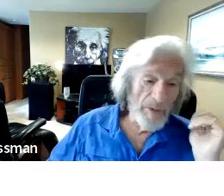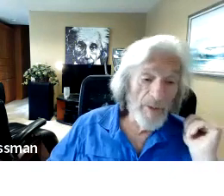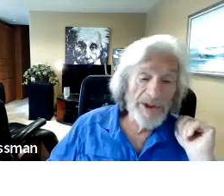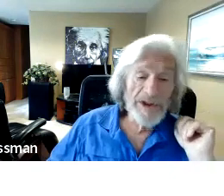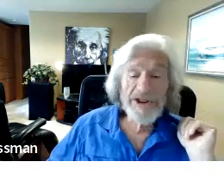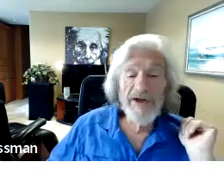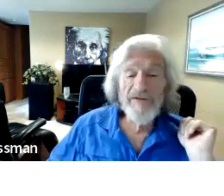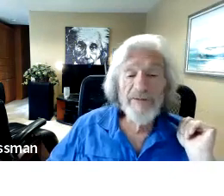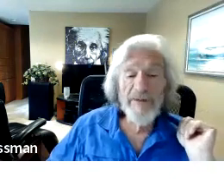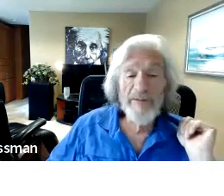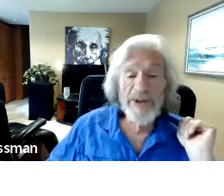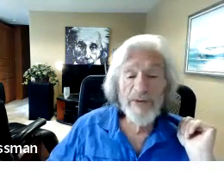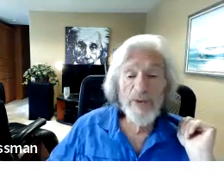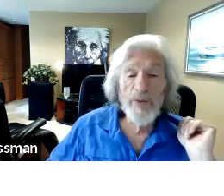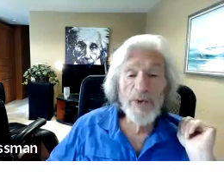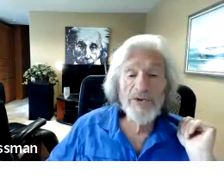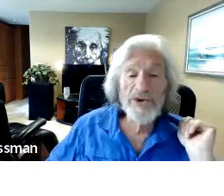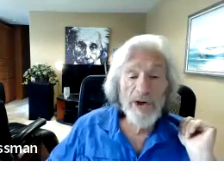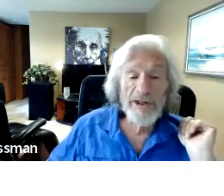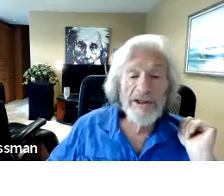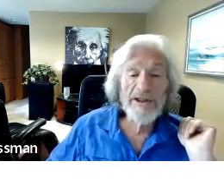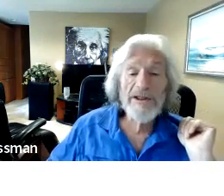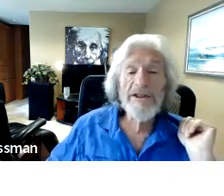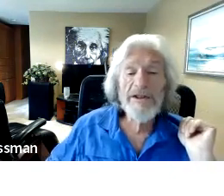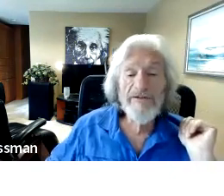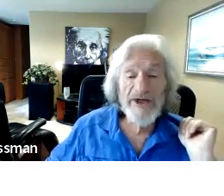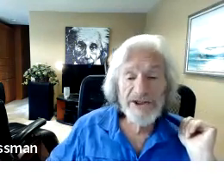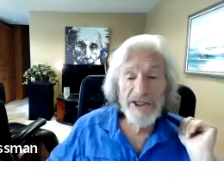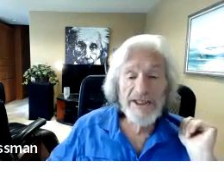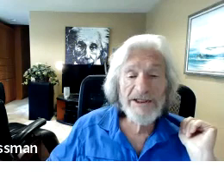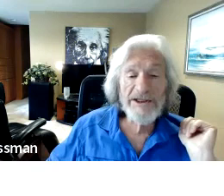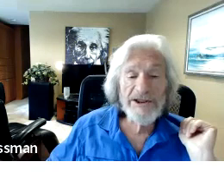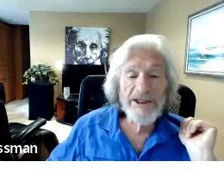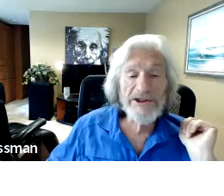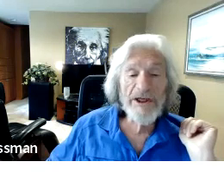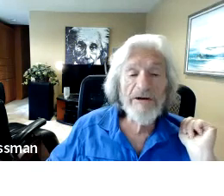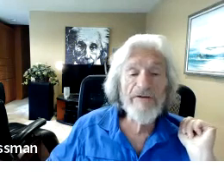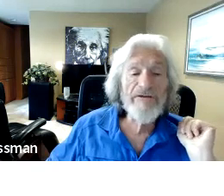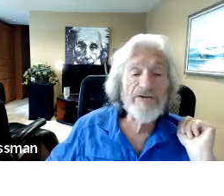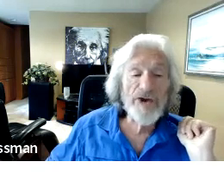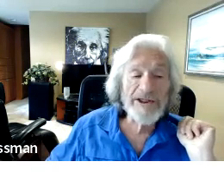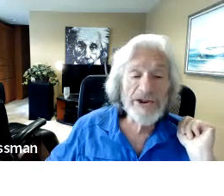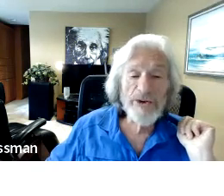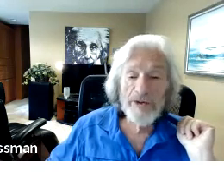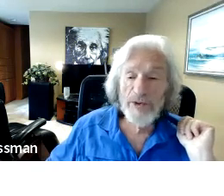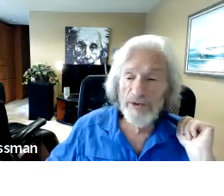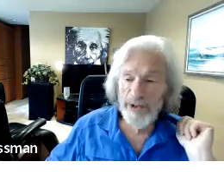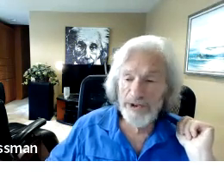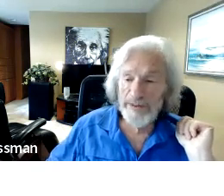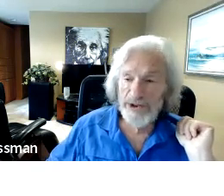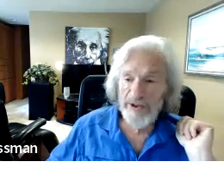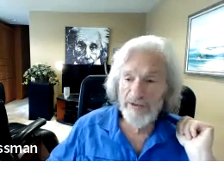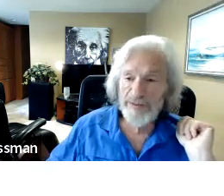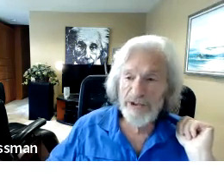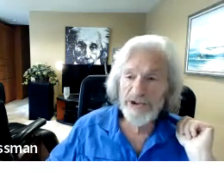is one of the staff people will talk, investigate in the sense of trying to talk with the